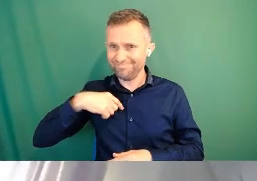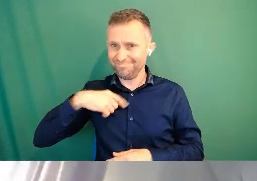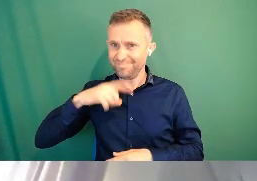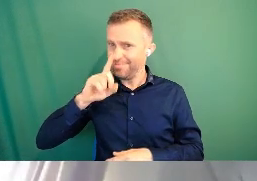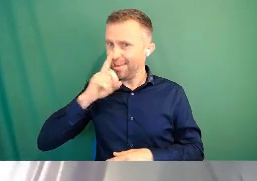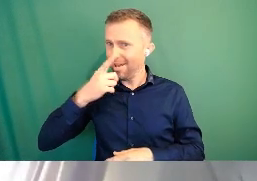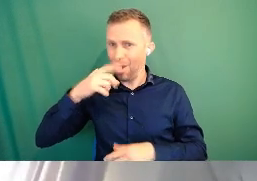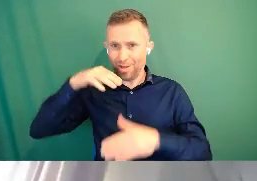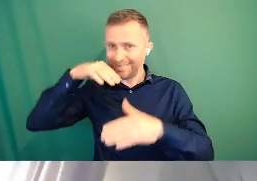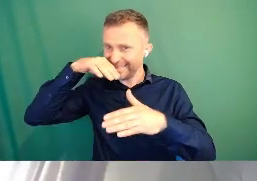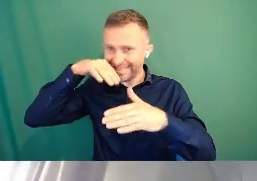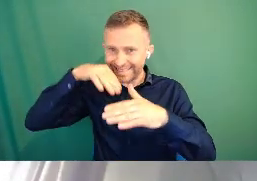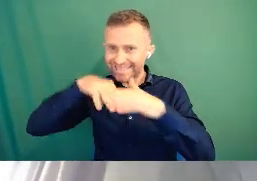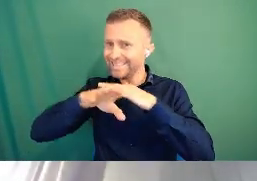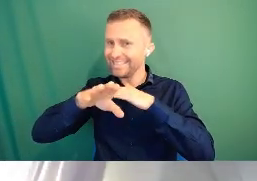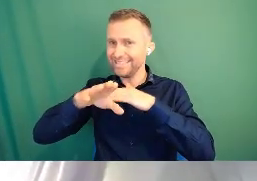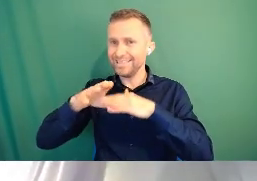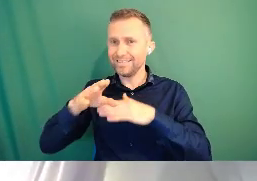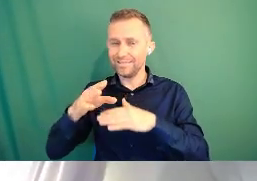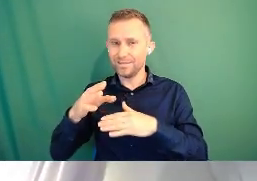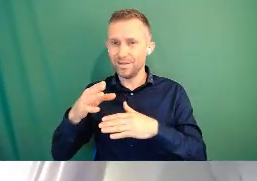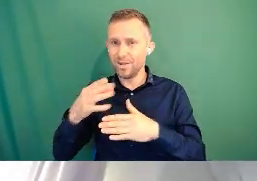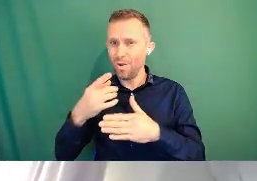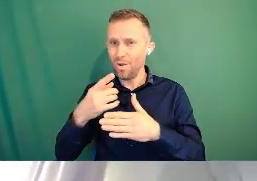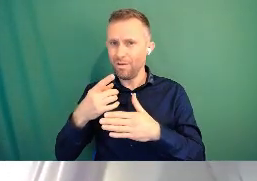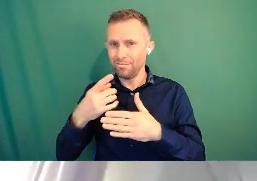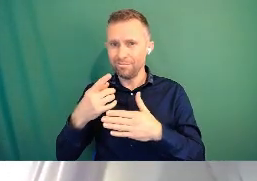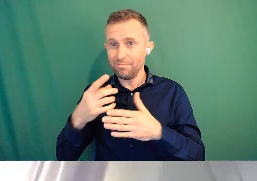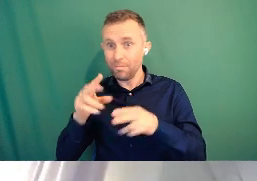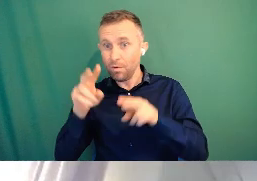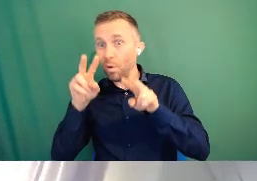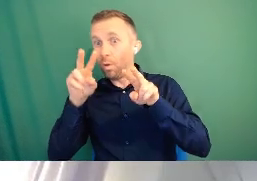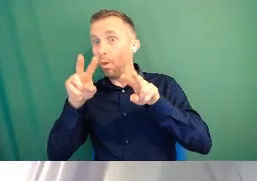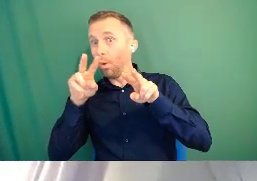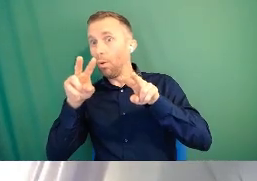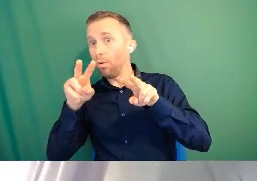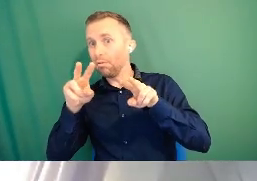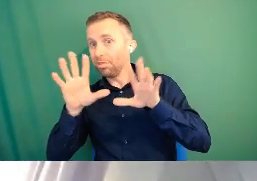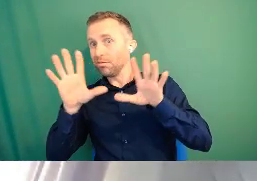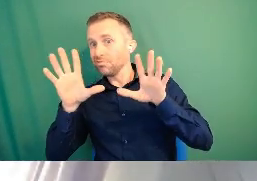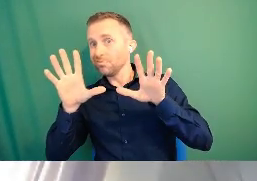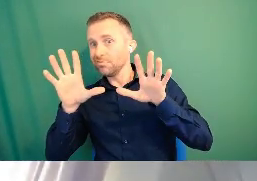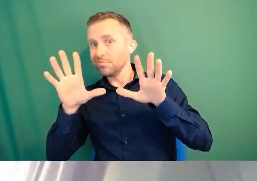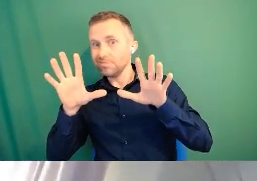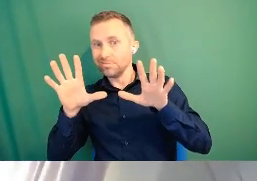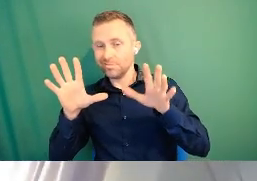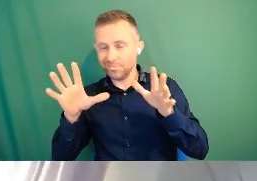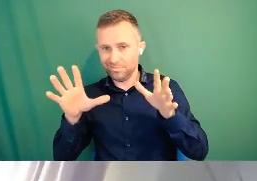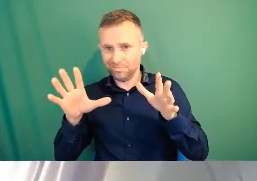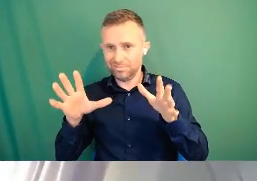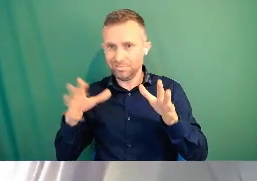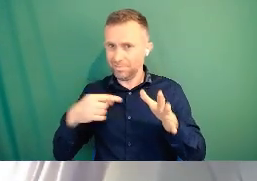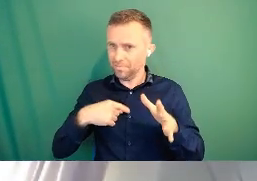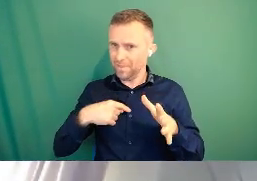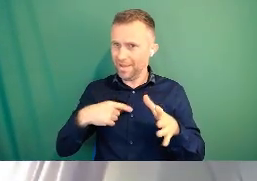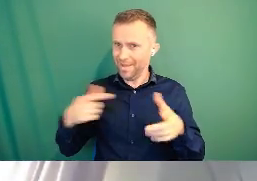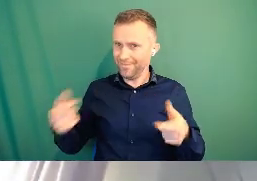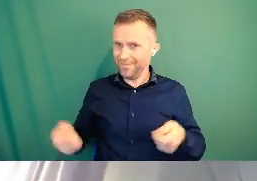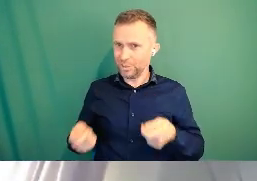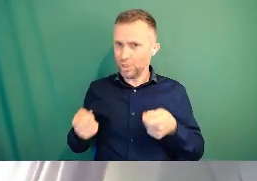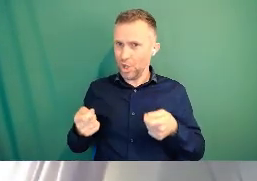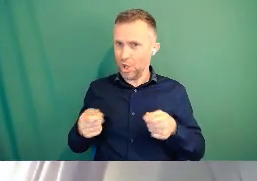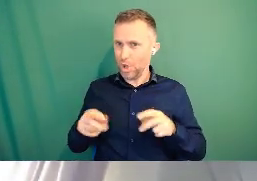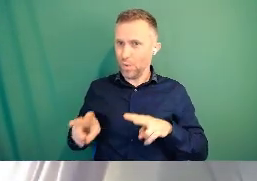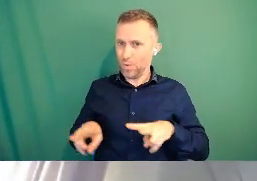into the rooms at all. All I could do was look. And then the rest of my group decided they were going to commandeer